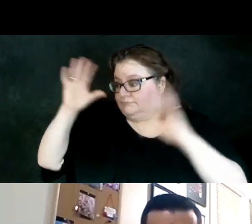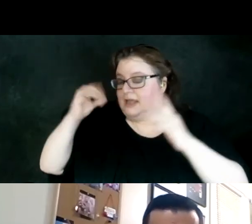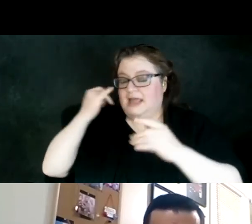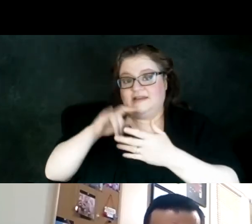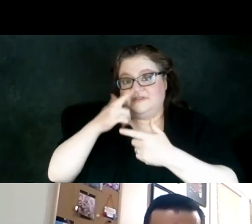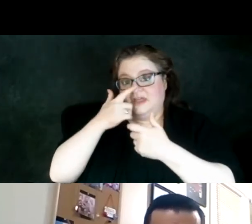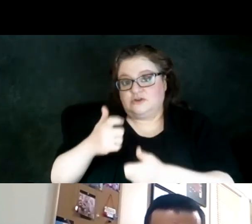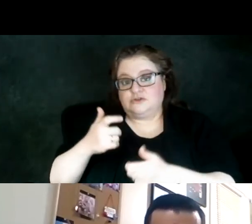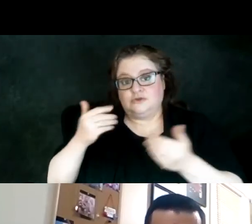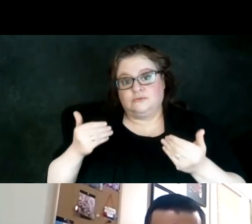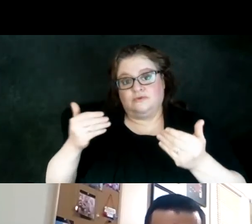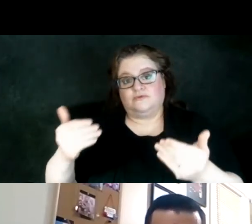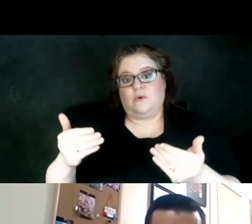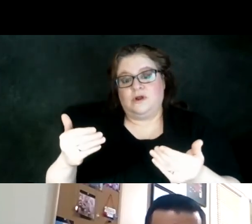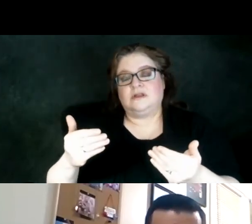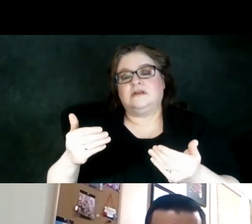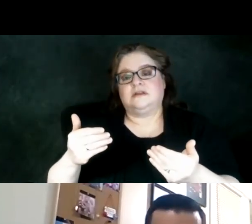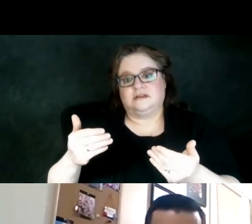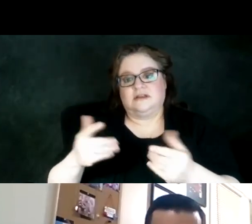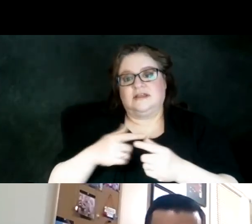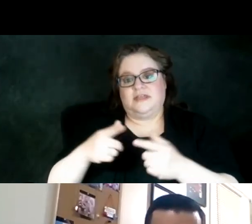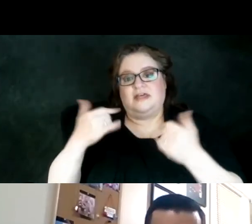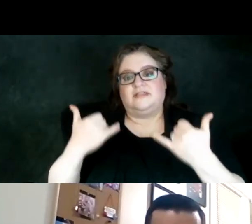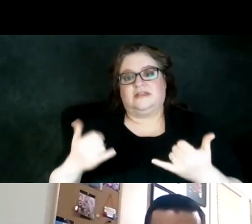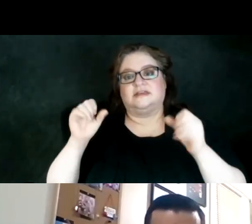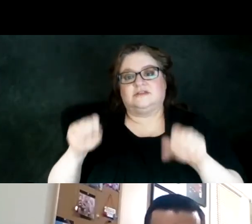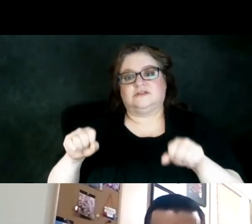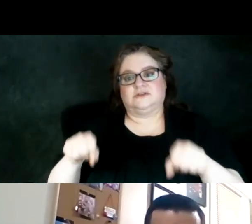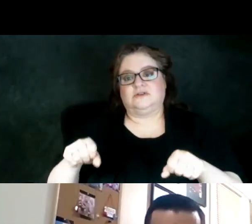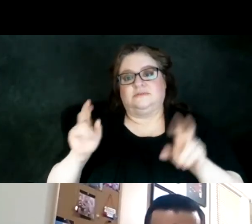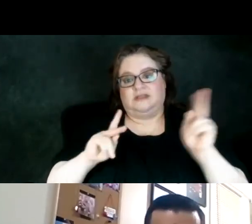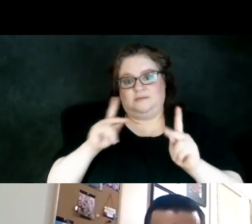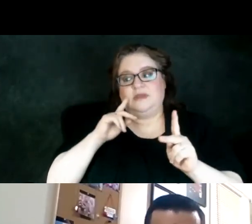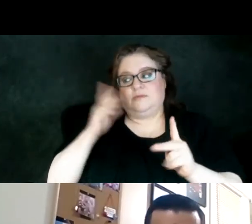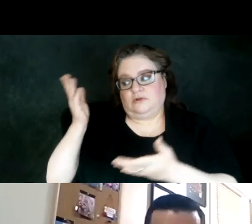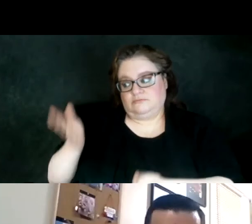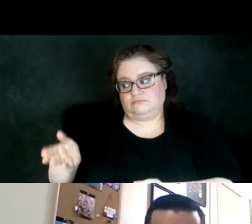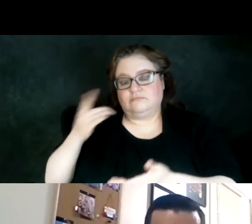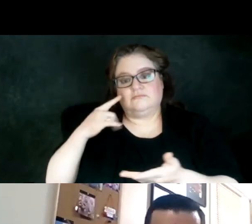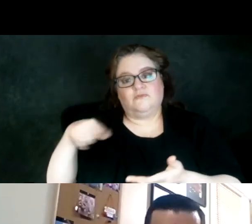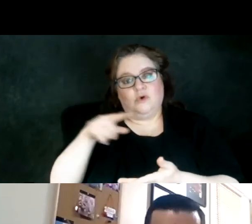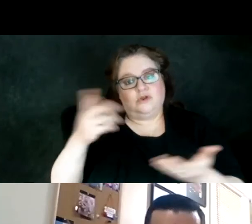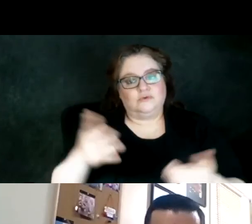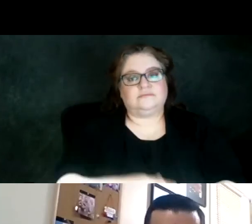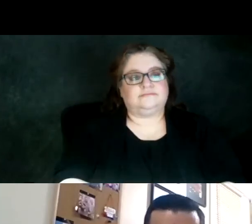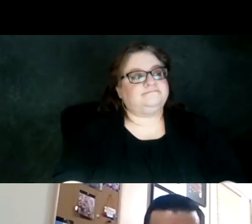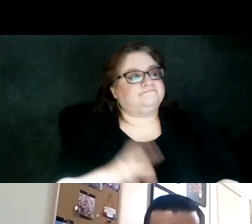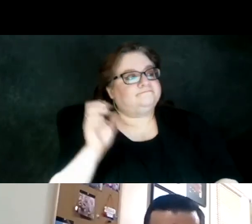this school forward, then these could be the people for you. Okay.